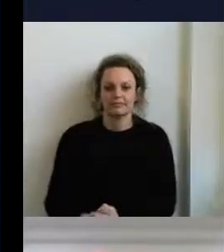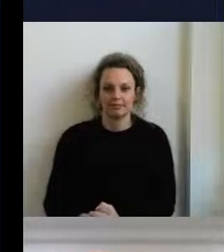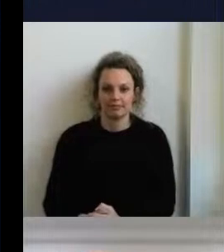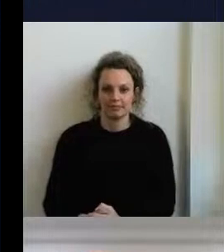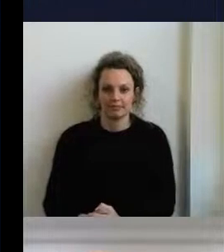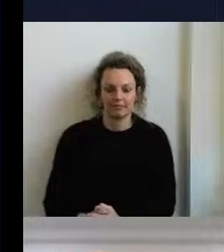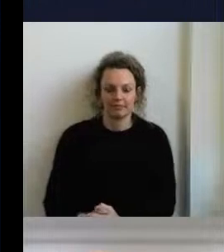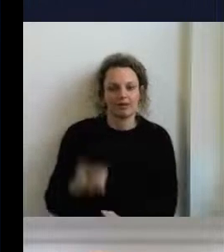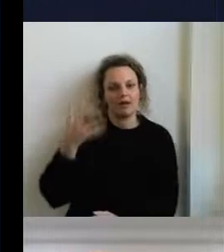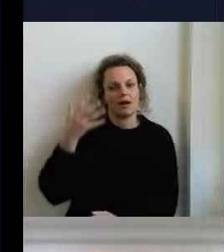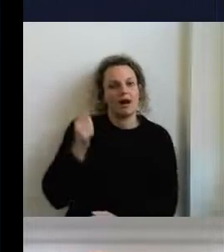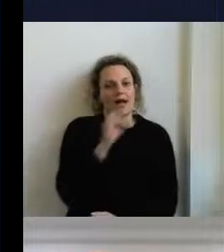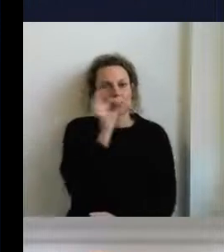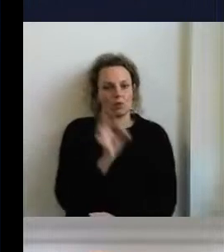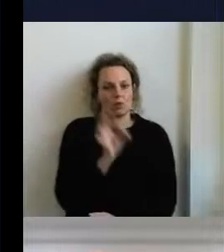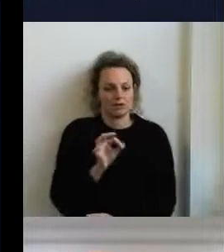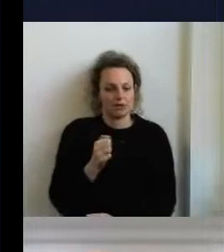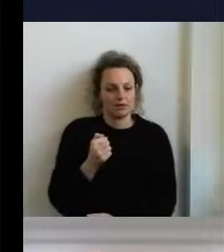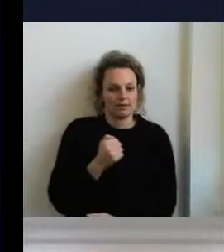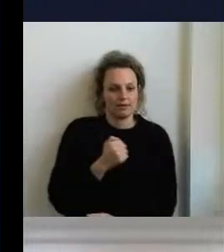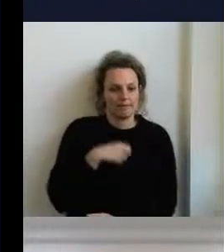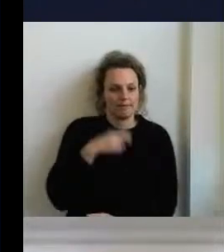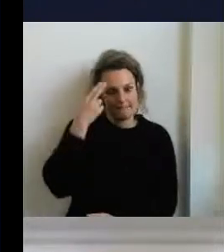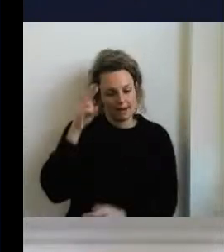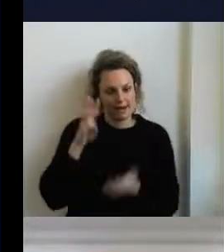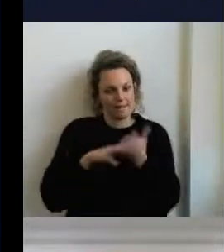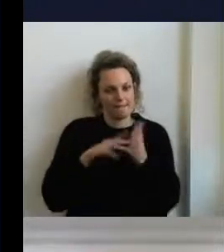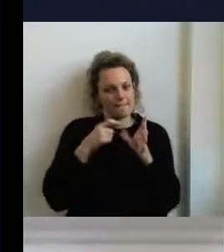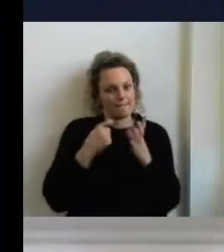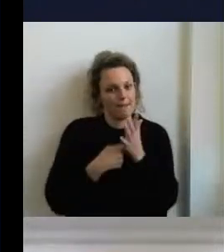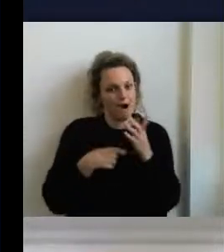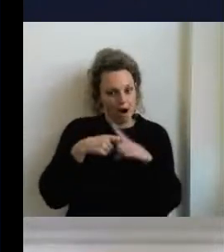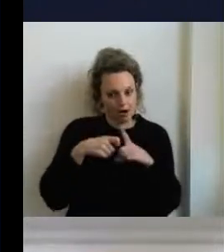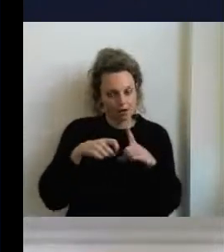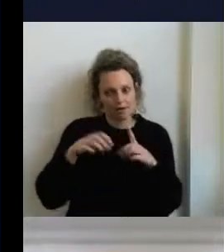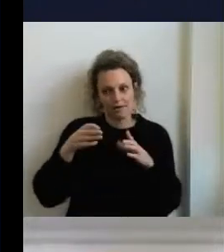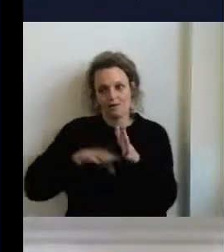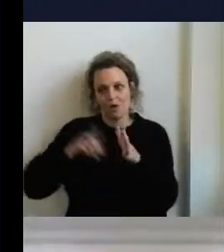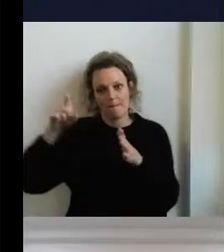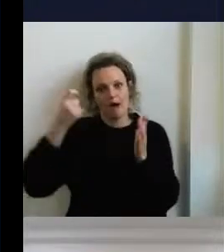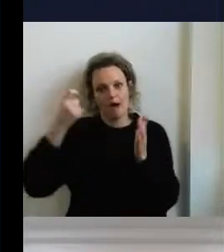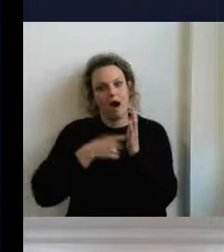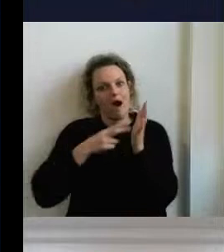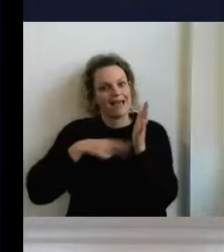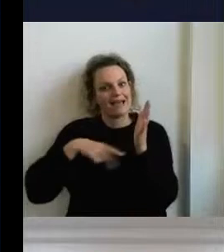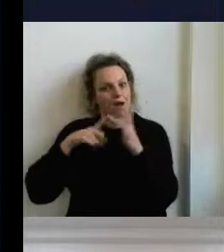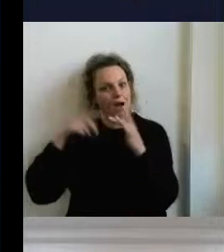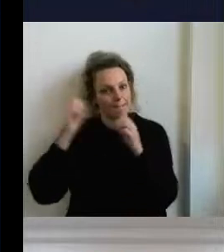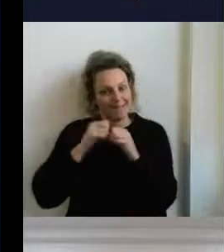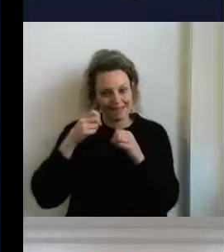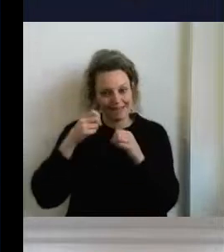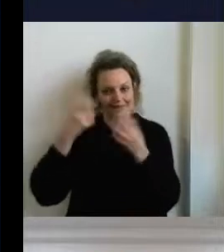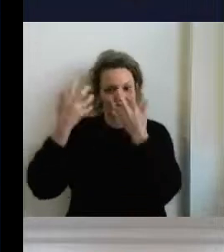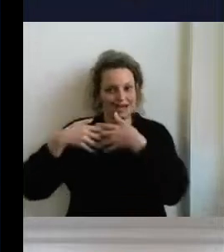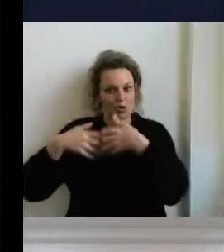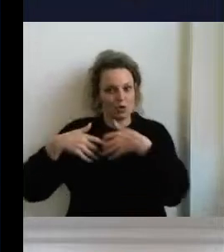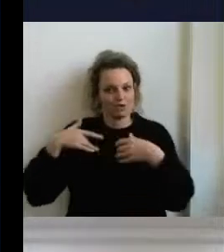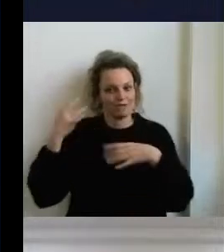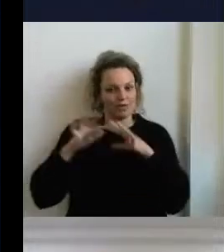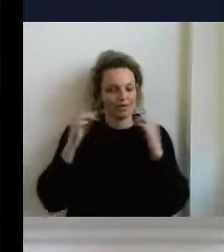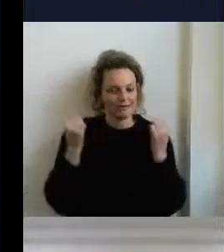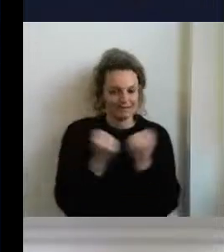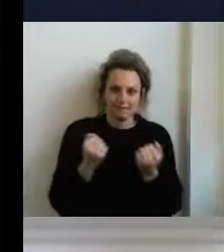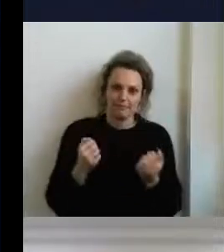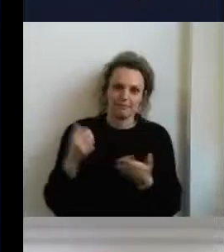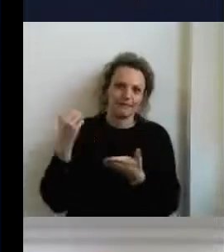I've got one. It's Mark here from RNIB's Technology for Life team. Brilliant presentation so far, guys. This is the highlight of the 2 days for